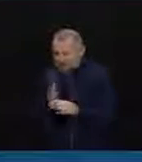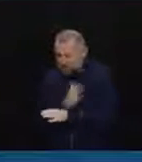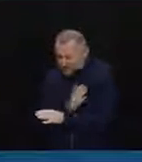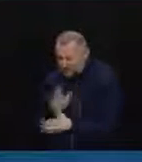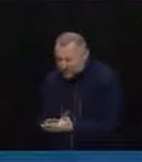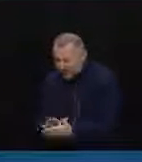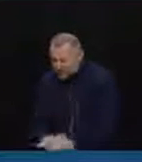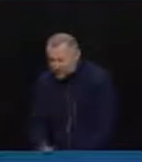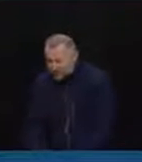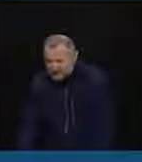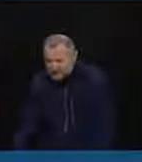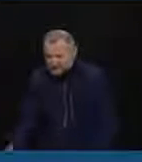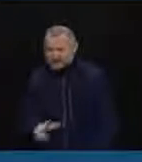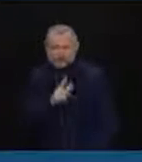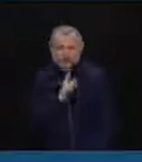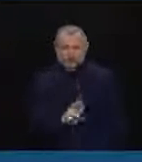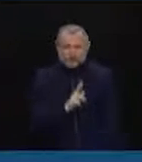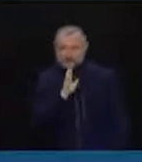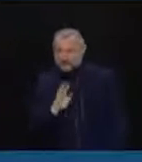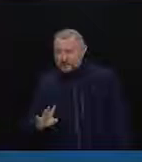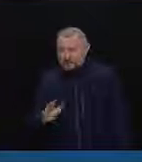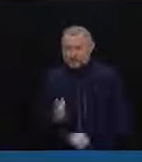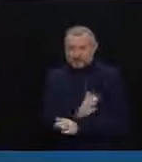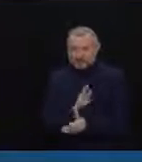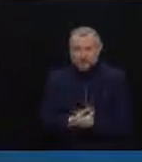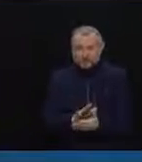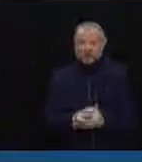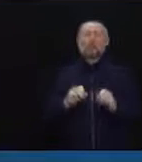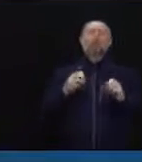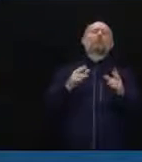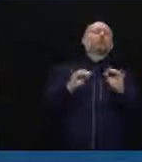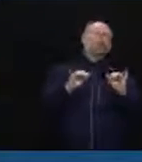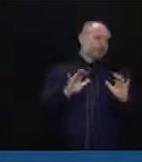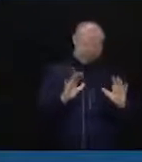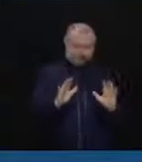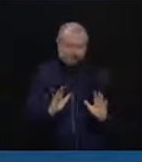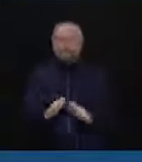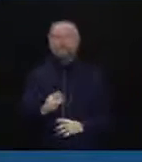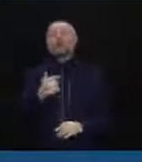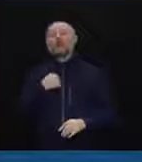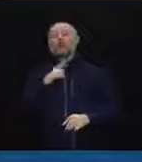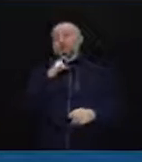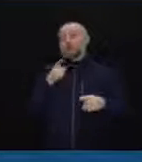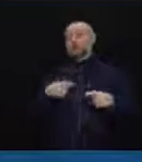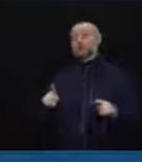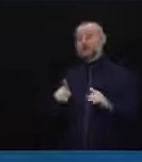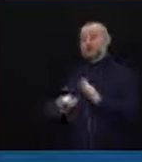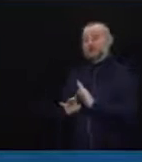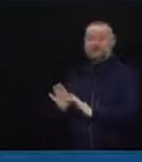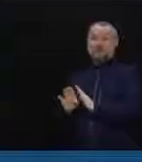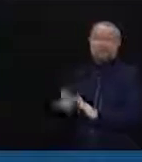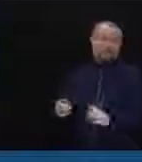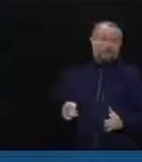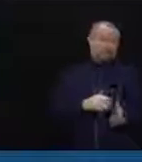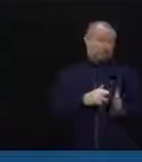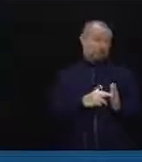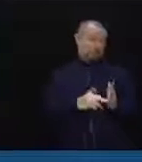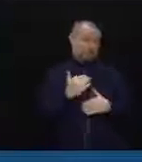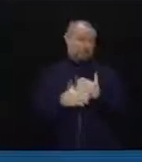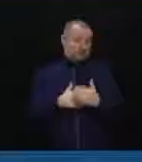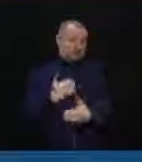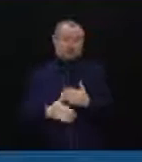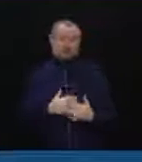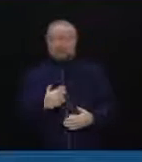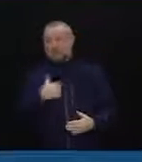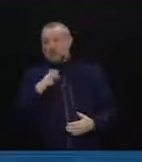3 year. Okay. I would say that we'll process all this as we work on our guidance. Would you agree with that, Dr. Bassett? I would, yes. Yeah.